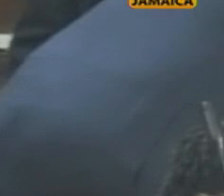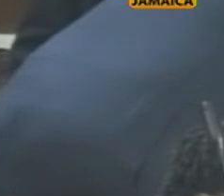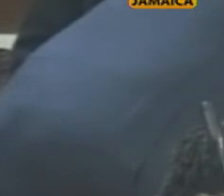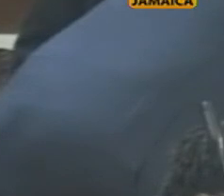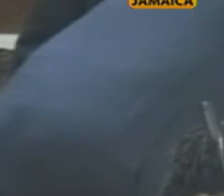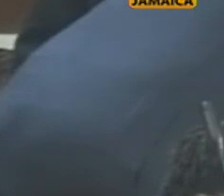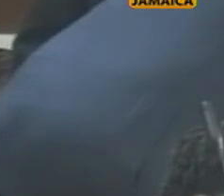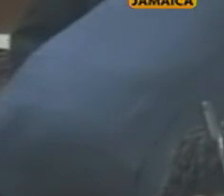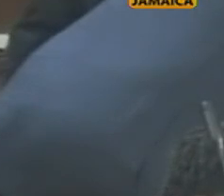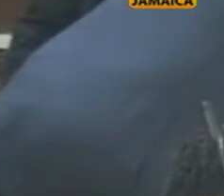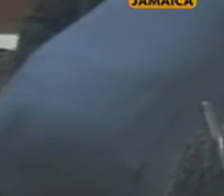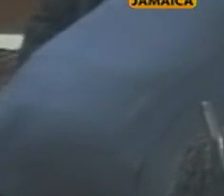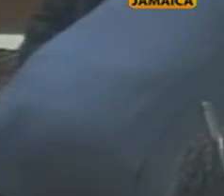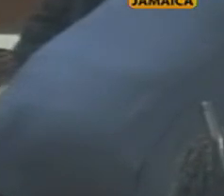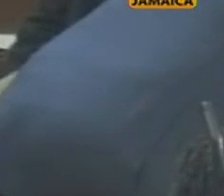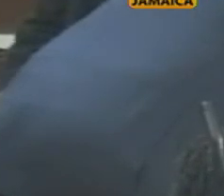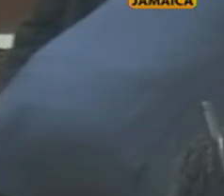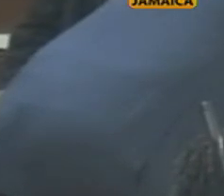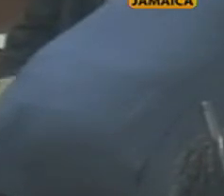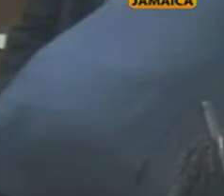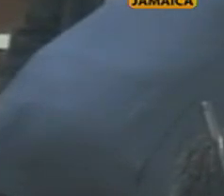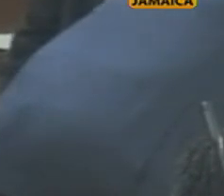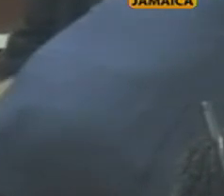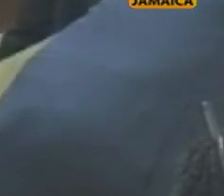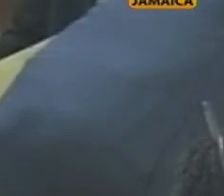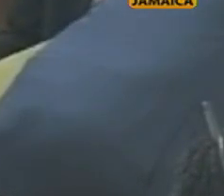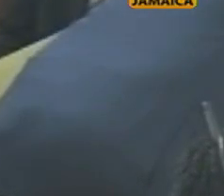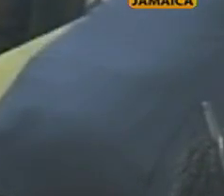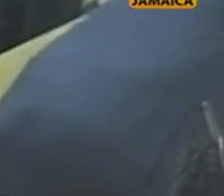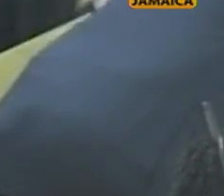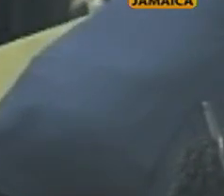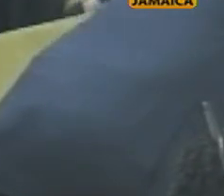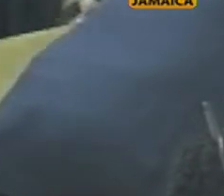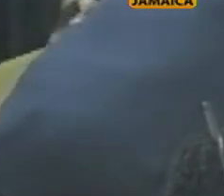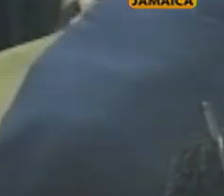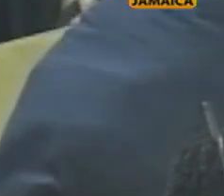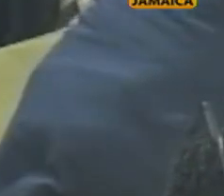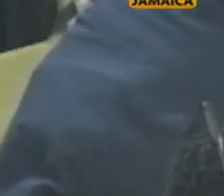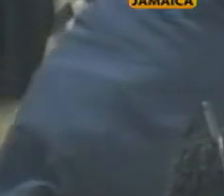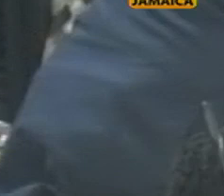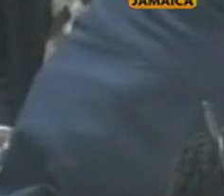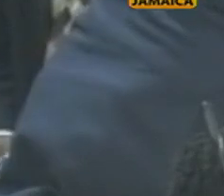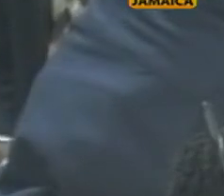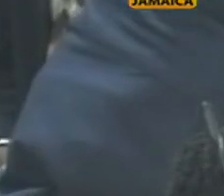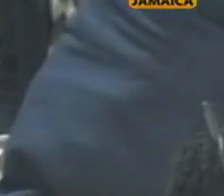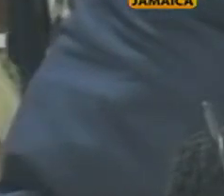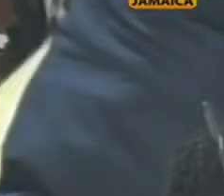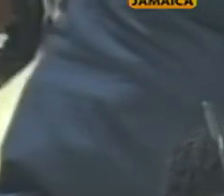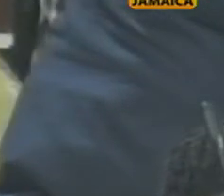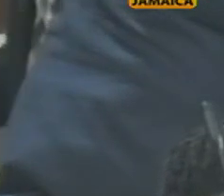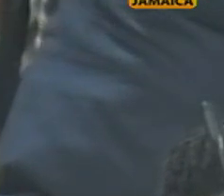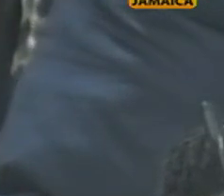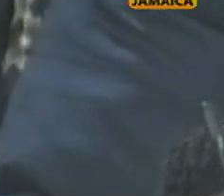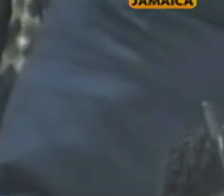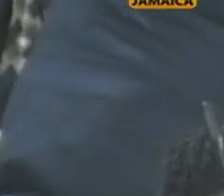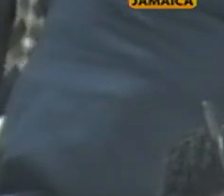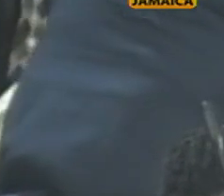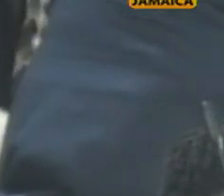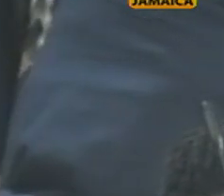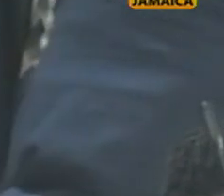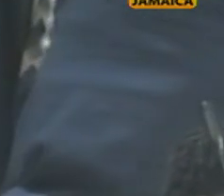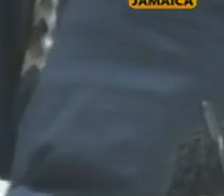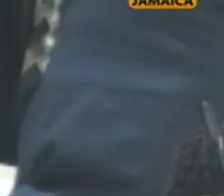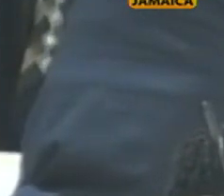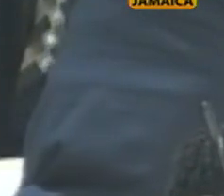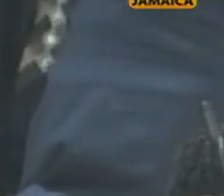staff member who was accused of this sexual harassment. So far, the